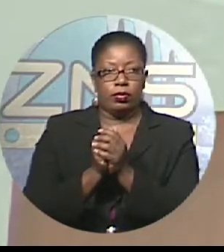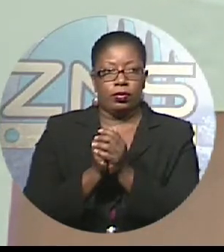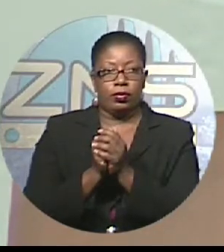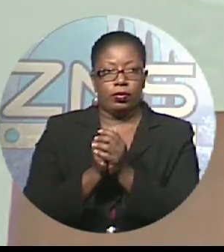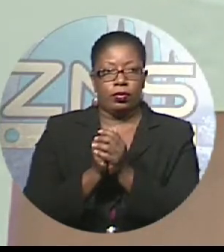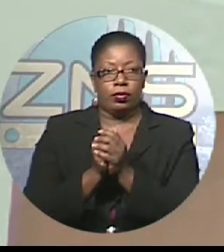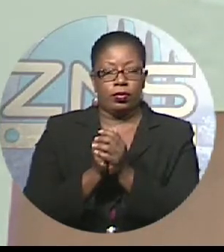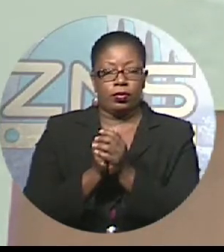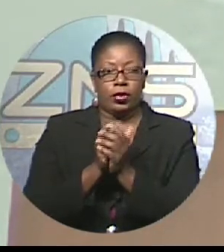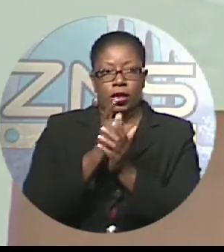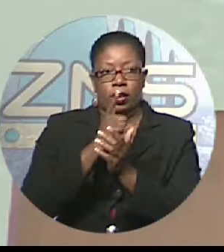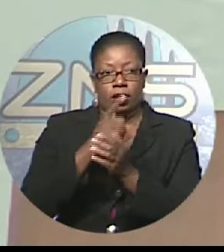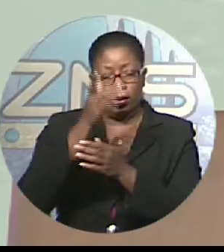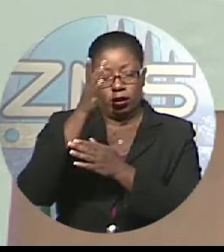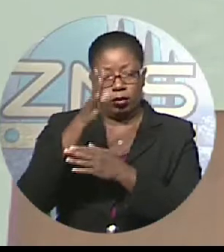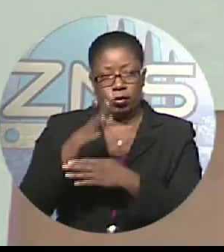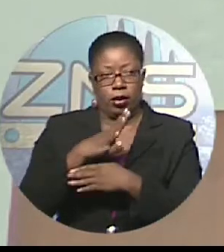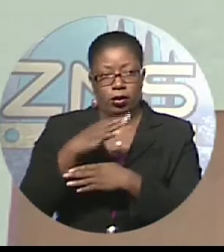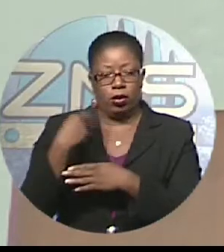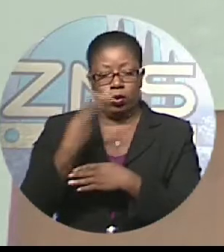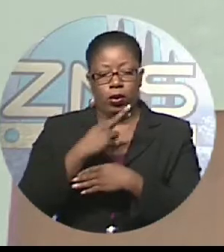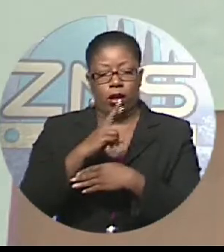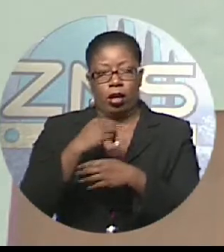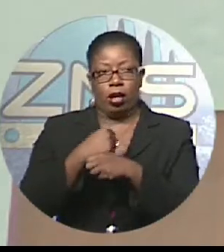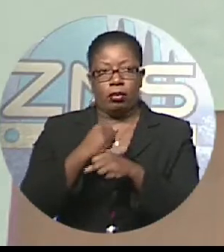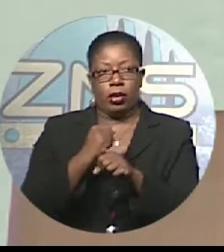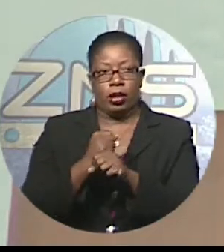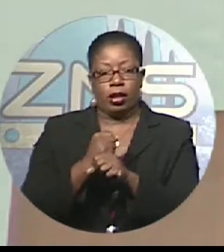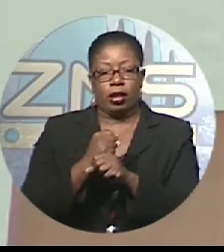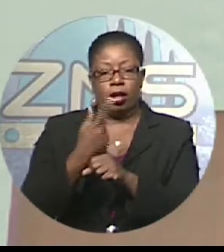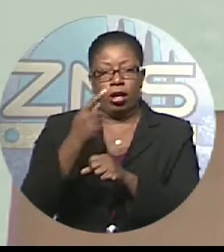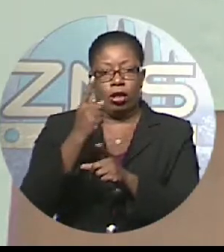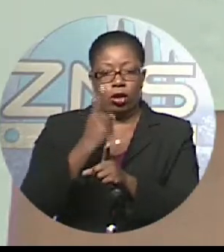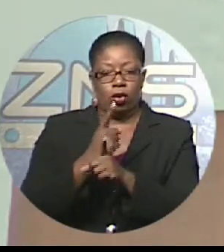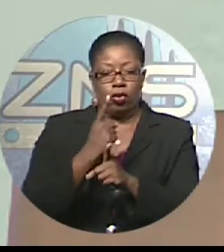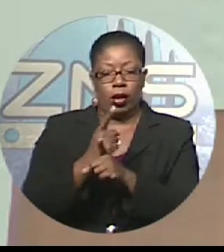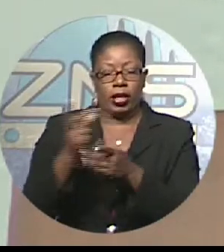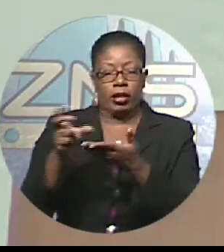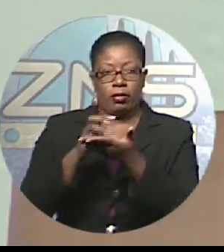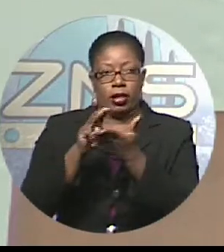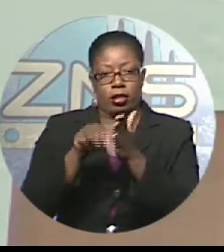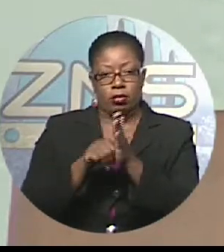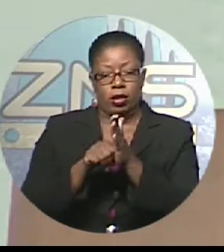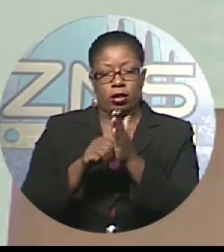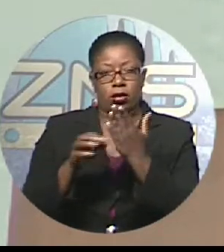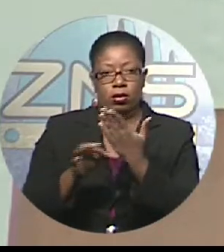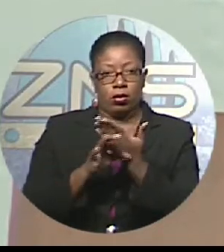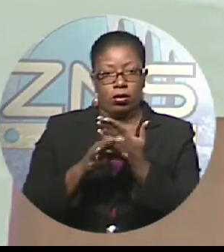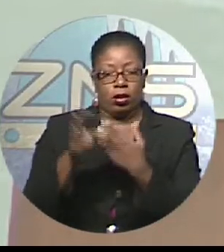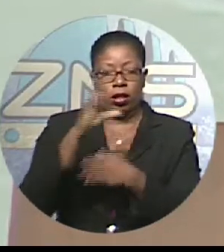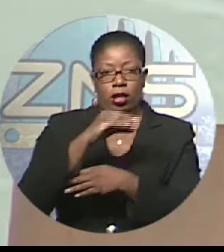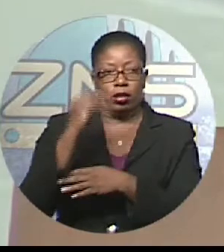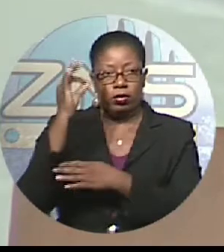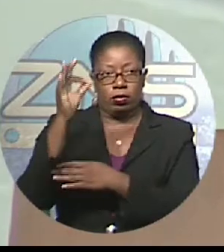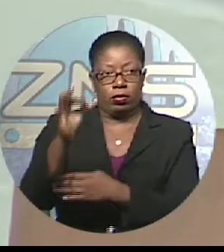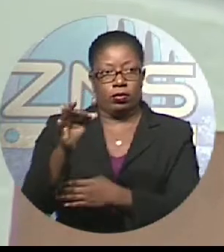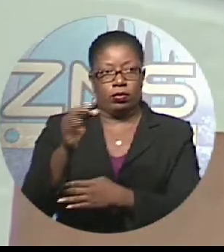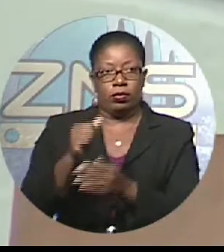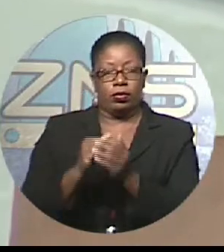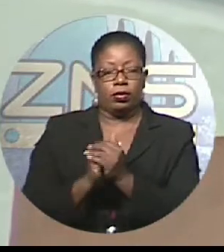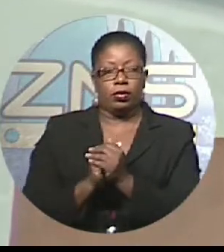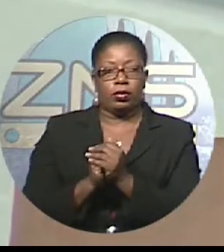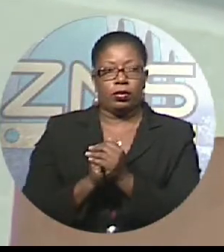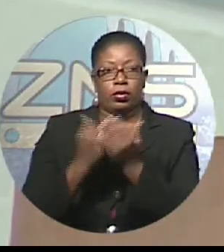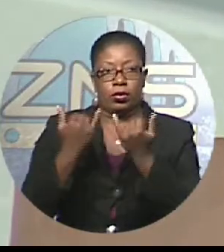Ladies and gentlemen, we are making the right investments in our future security and prosperity.